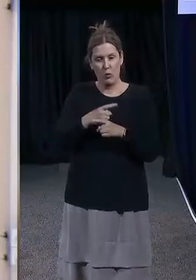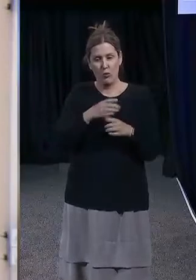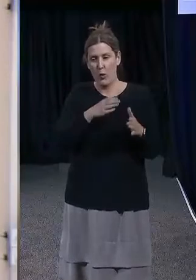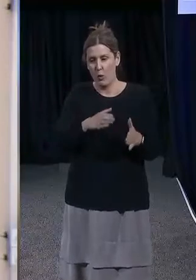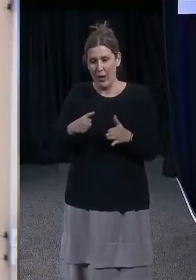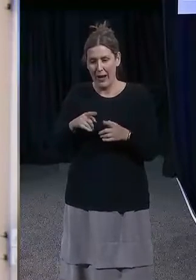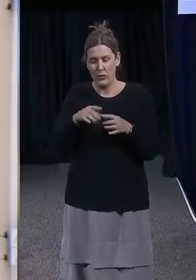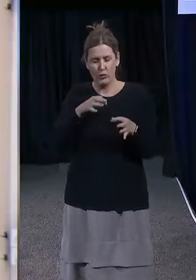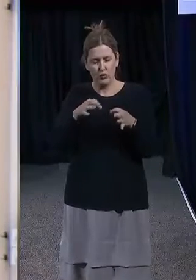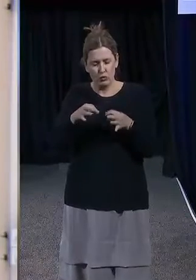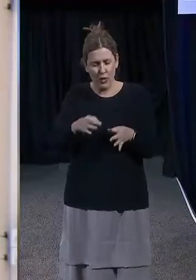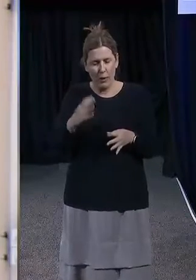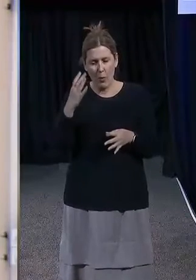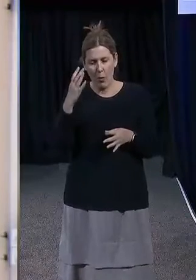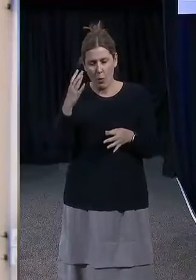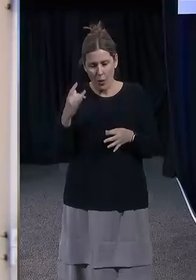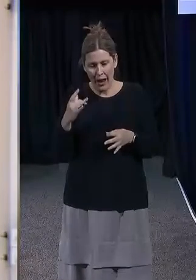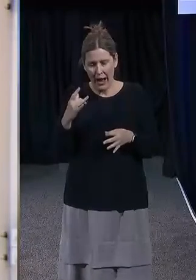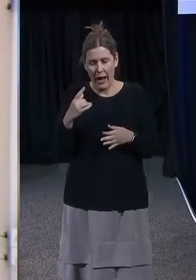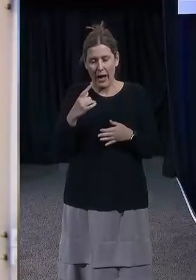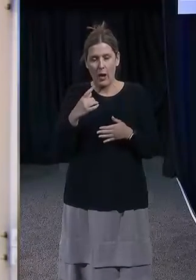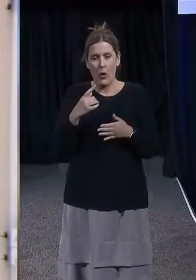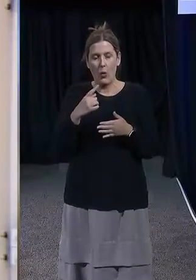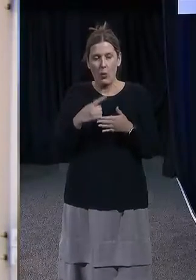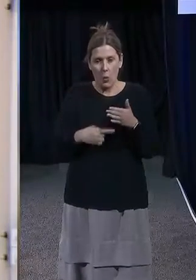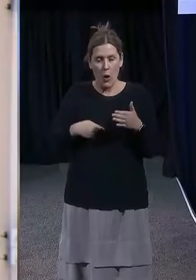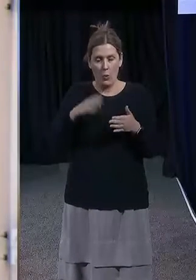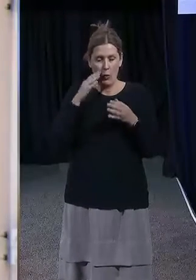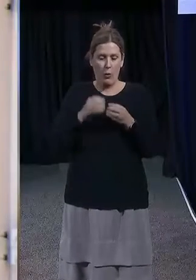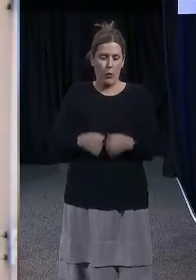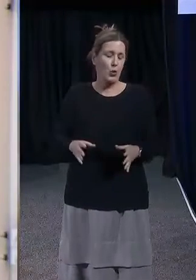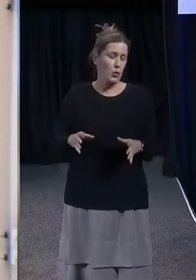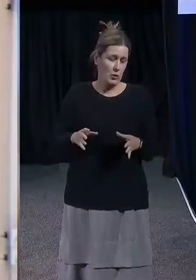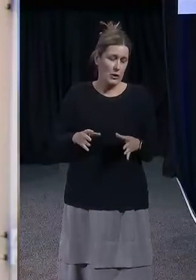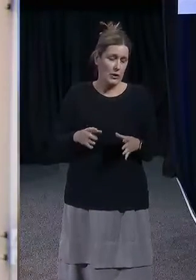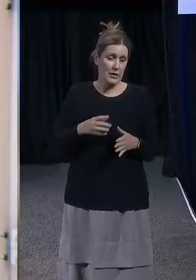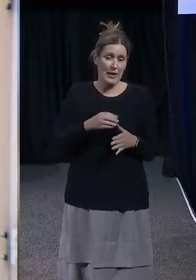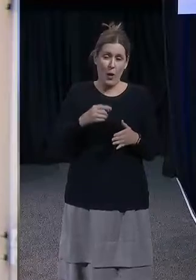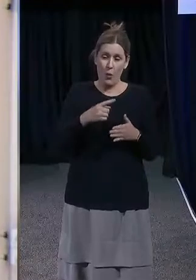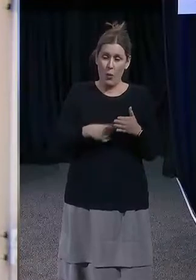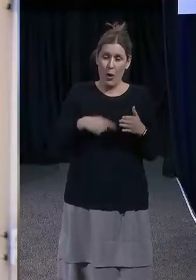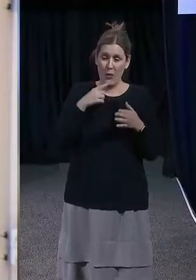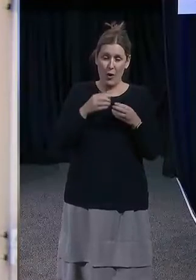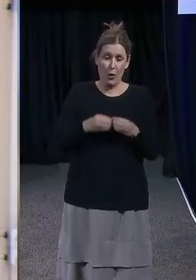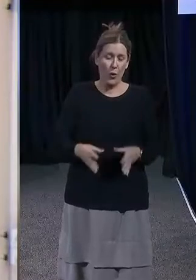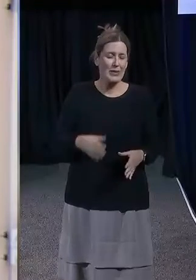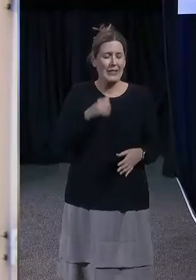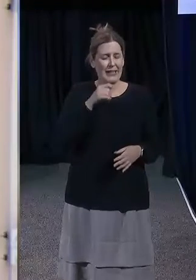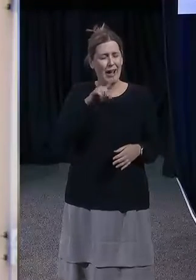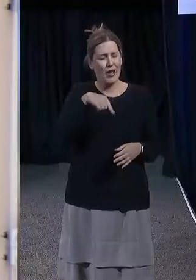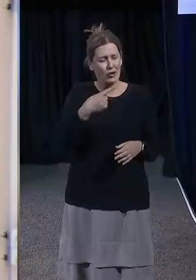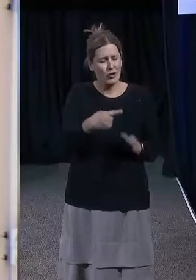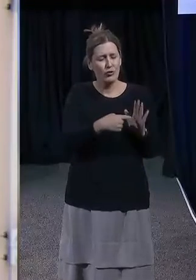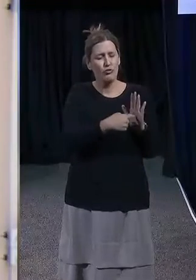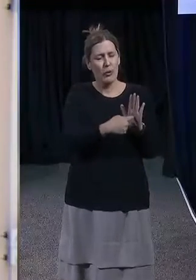and explain what we are losing. And what we are losing is beyond representation. It